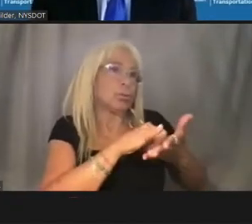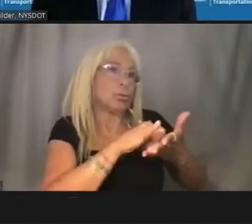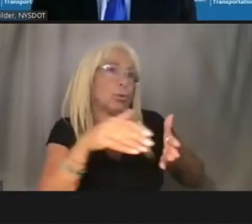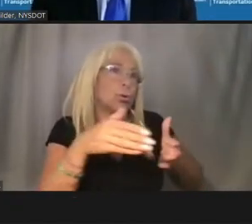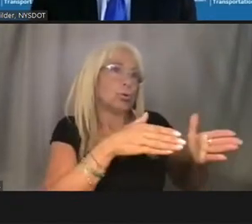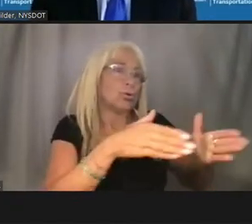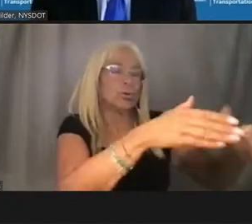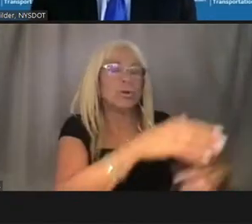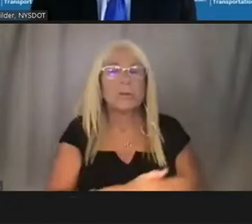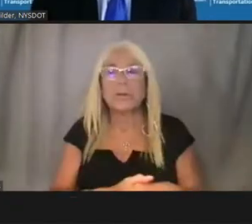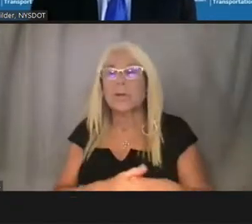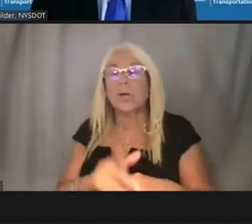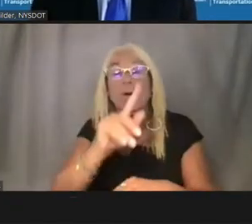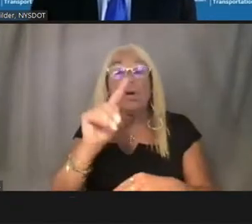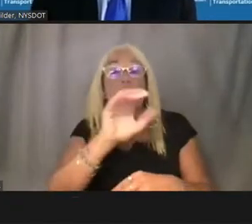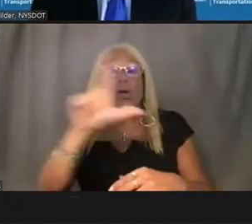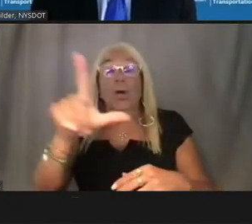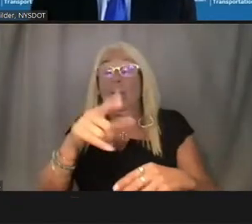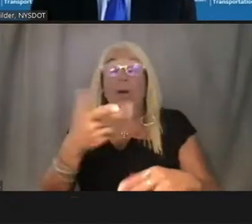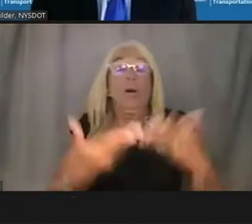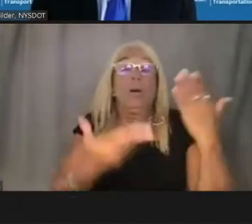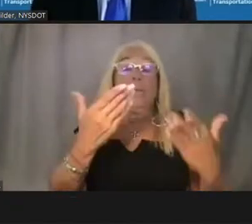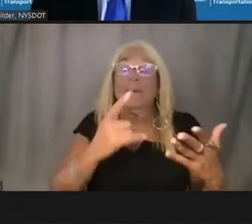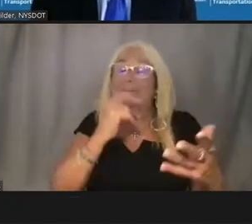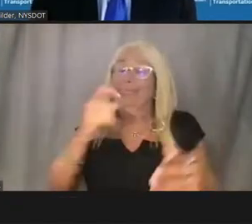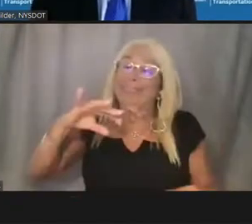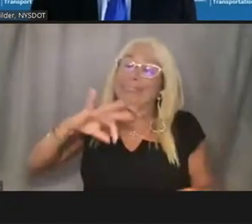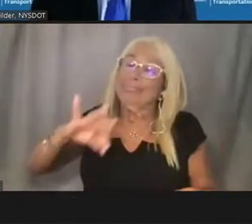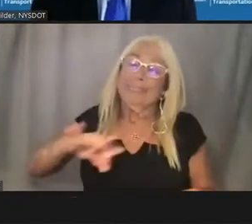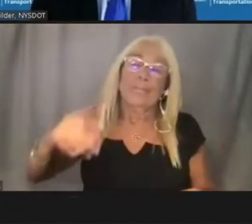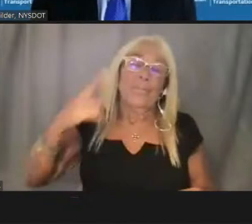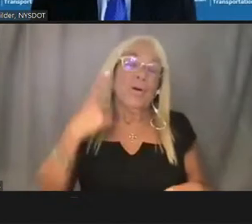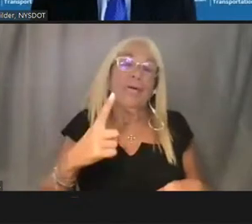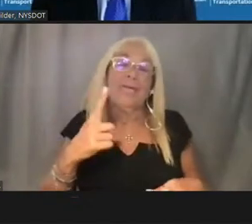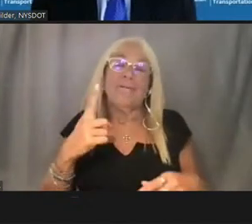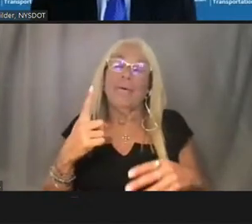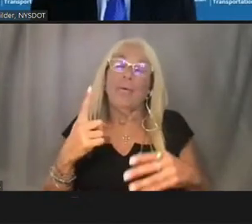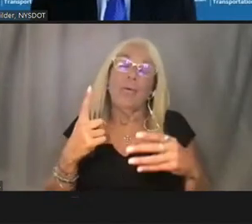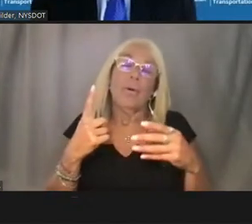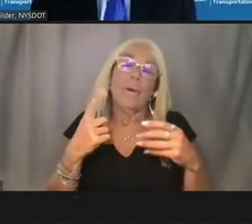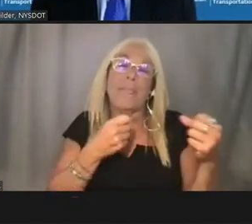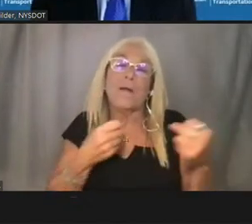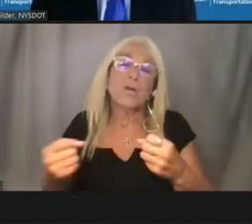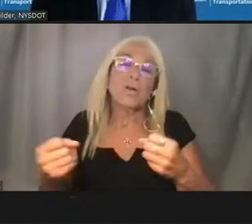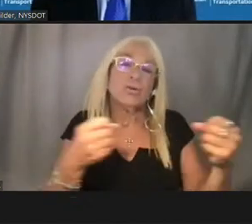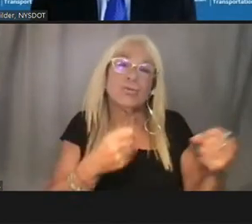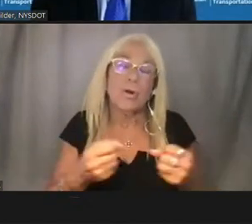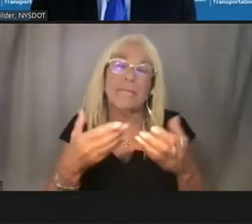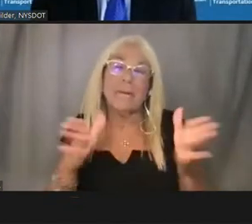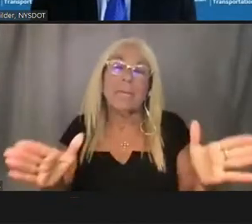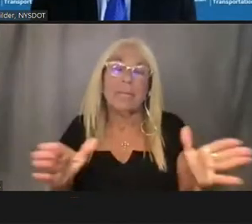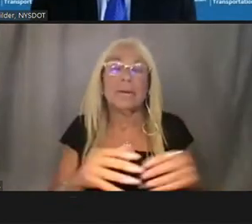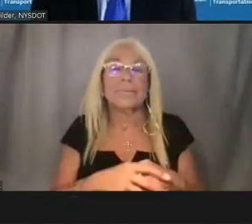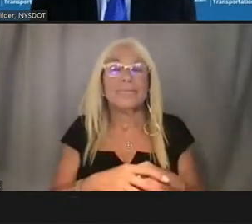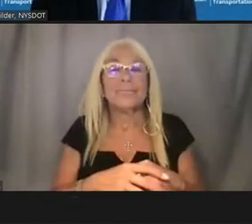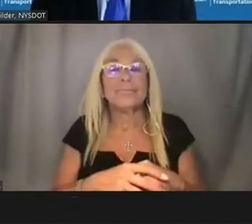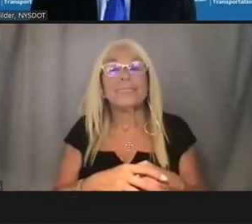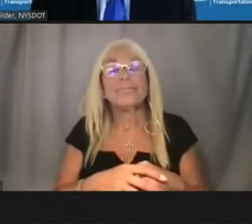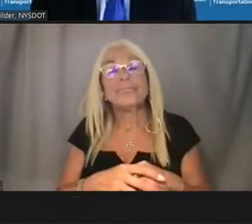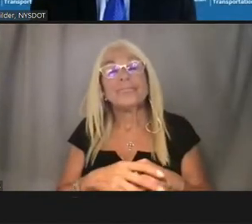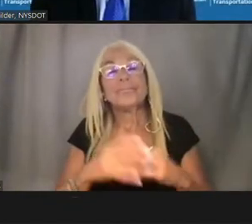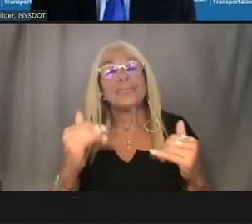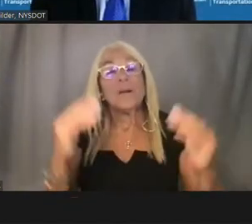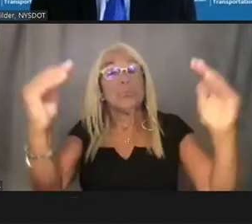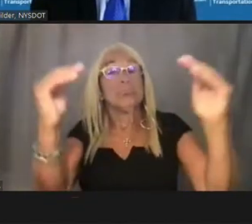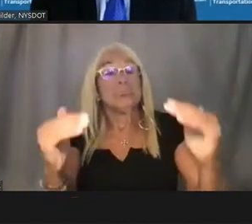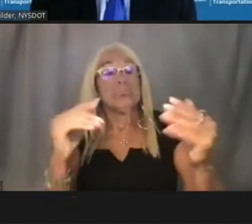buses the cost may not be advantageous to the riding public ultimately deterring them from using this service now let's move to air